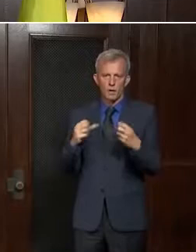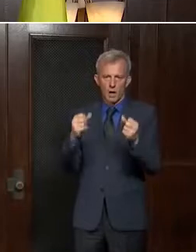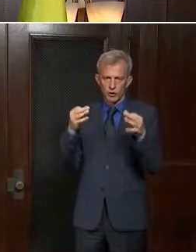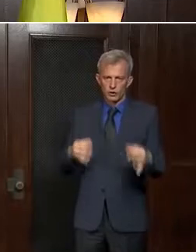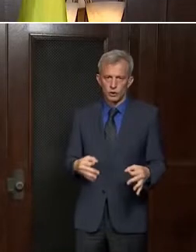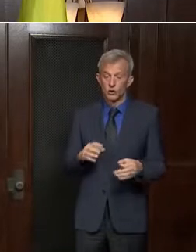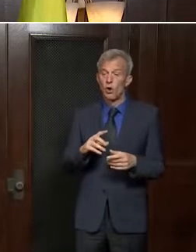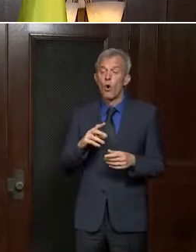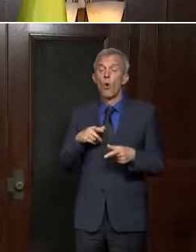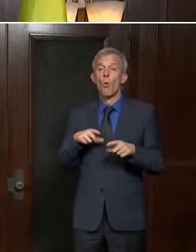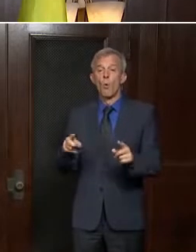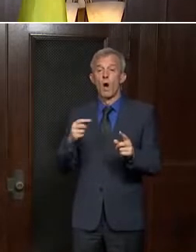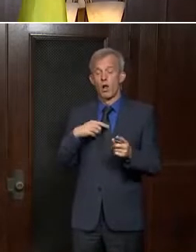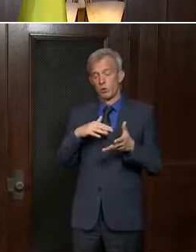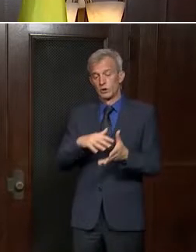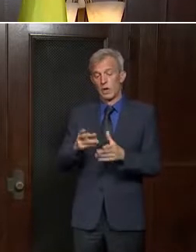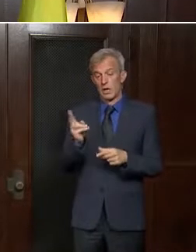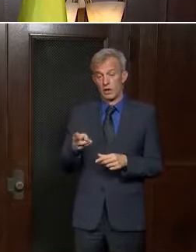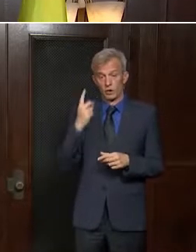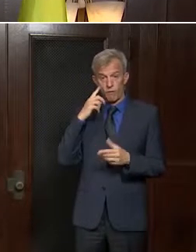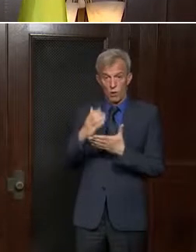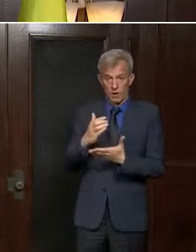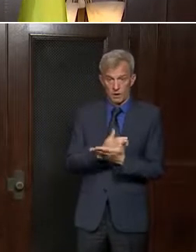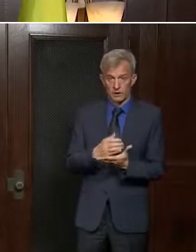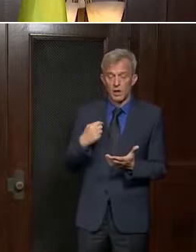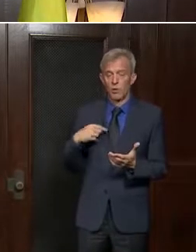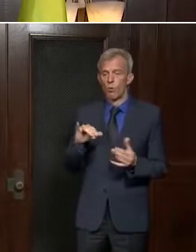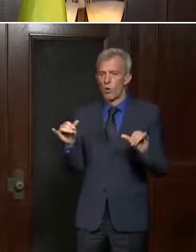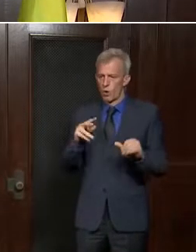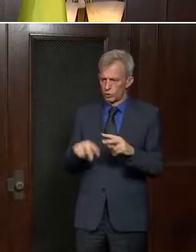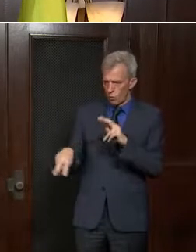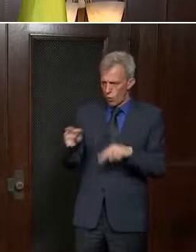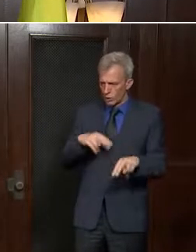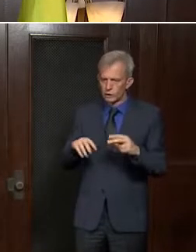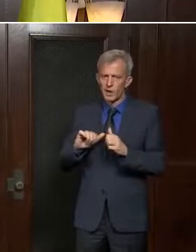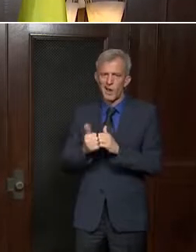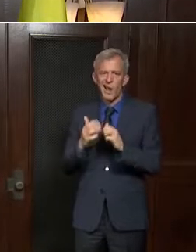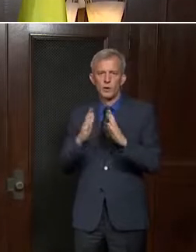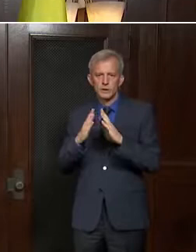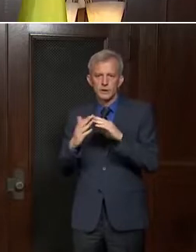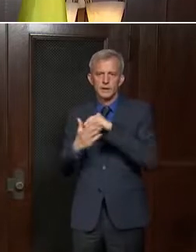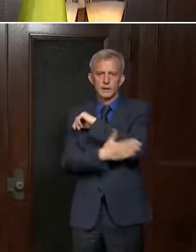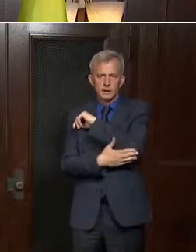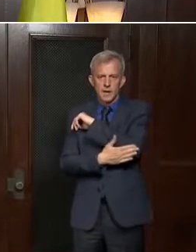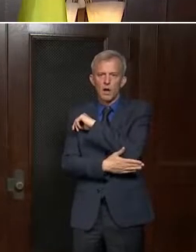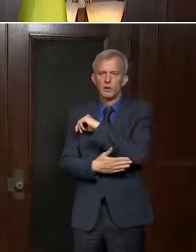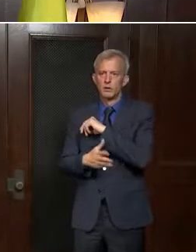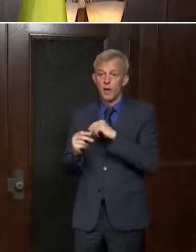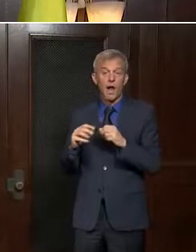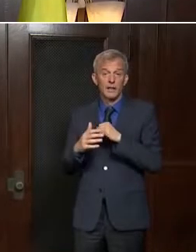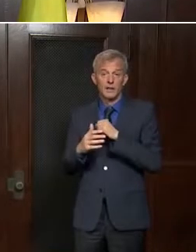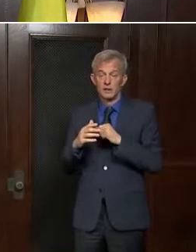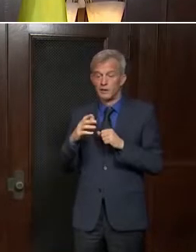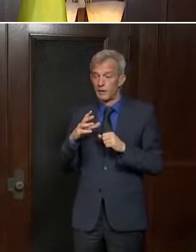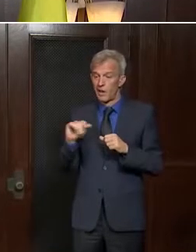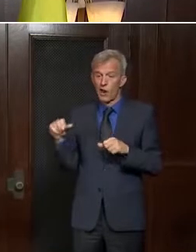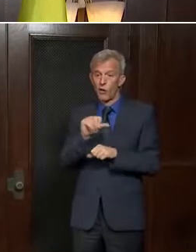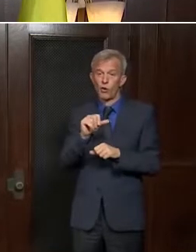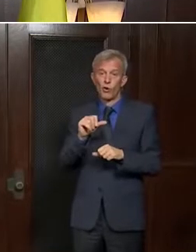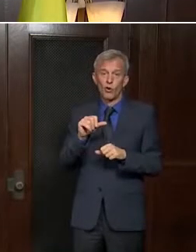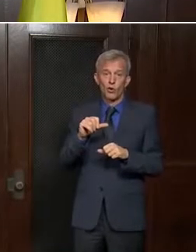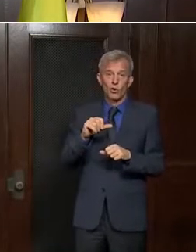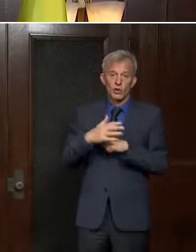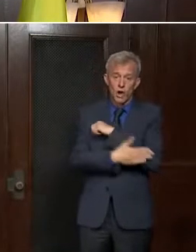for lessons, we're also watching how cities and counties and countries across the world are navigating this question of